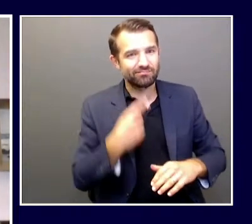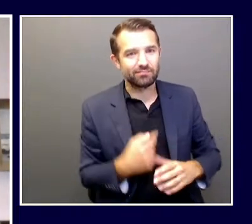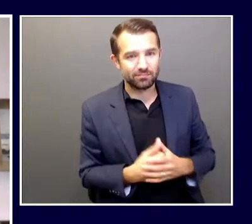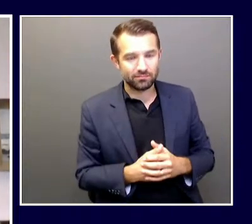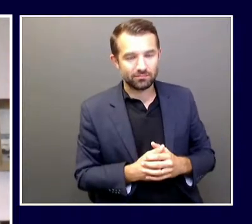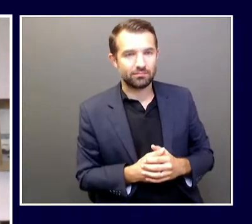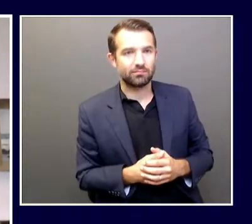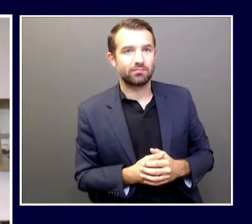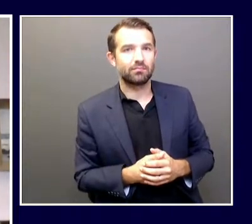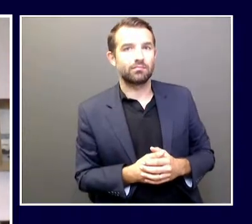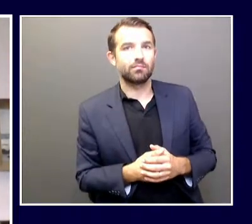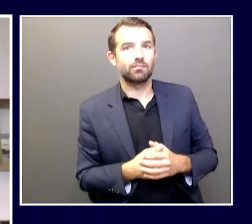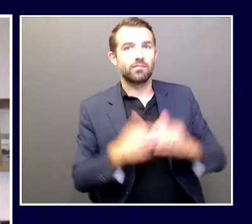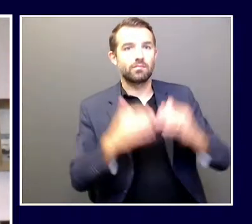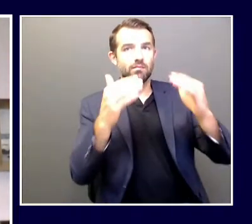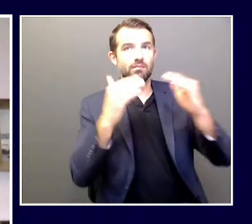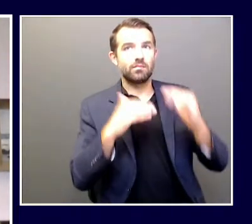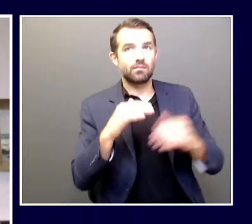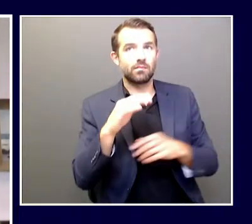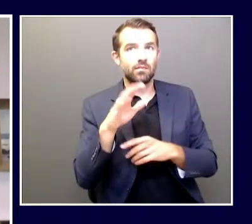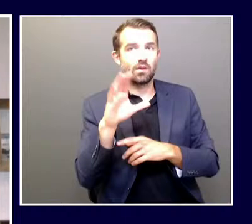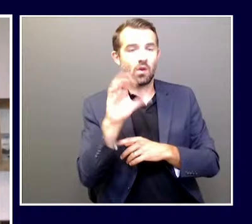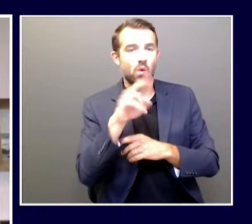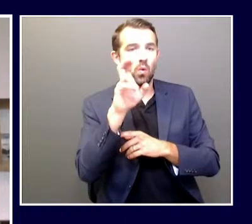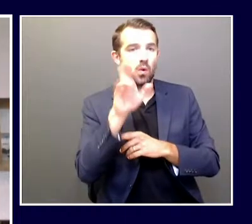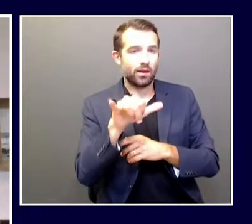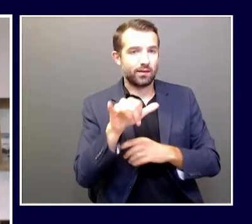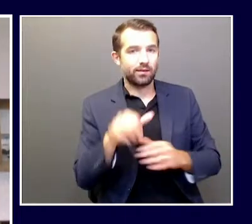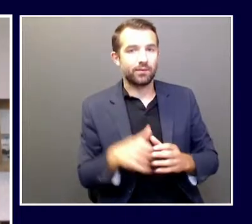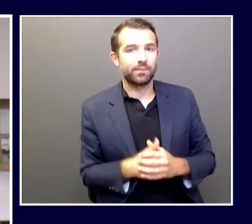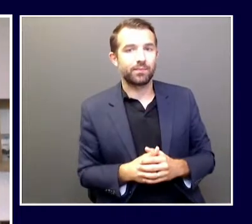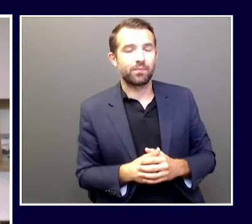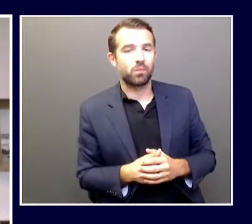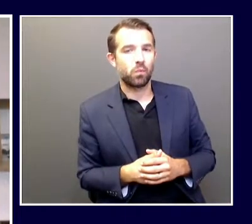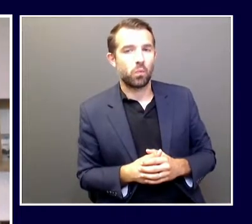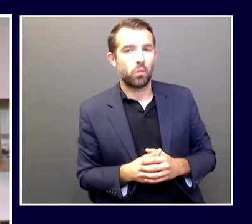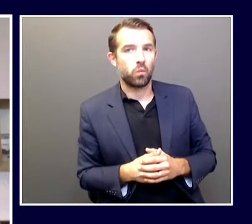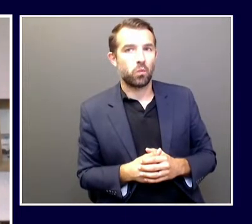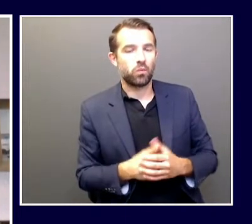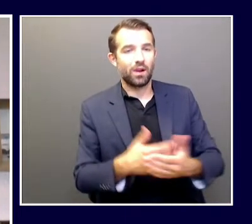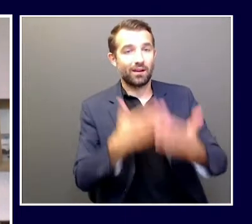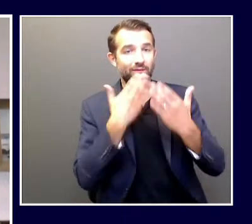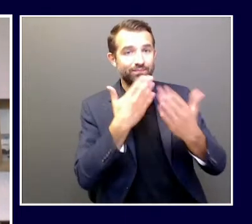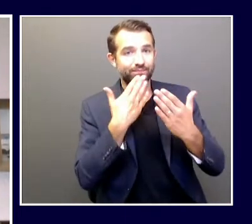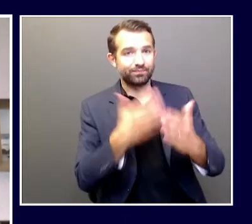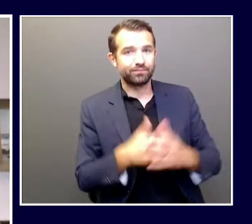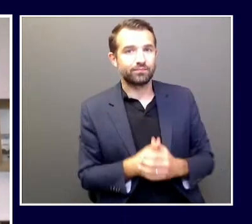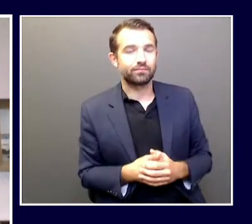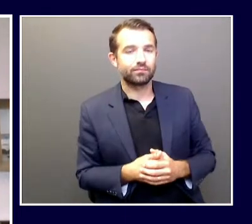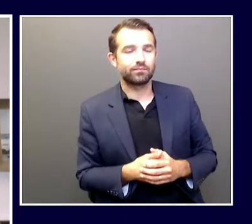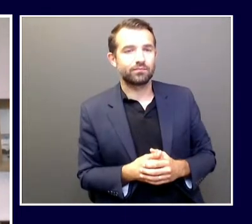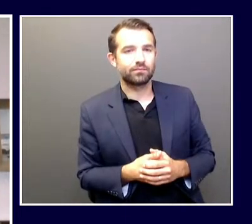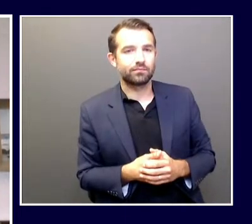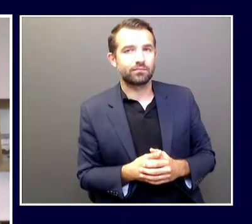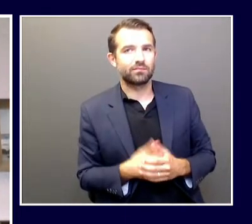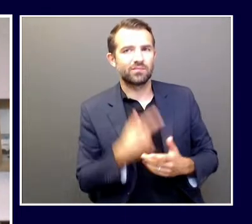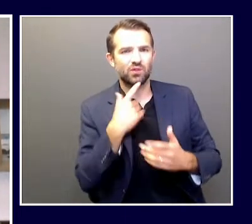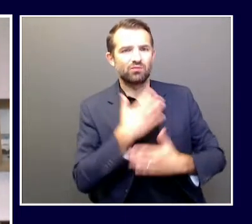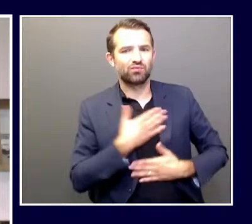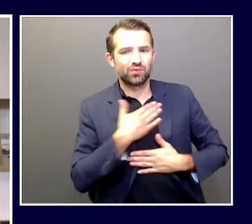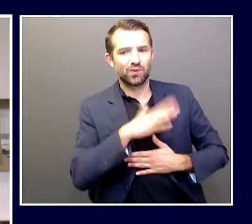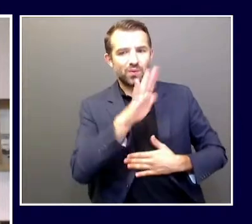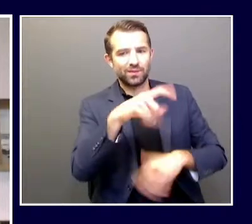Corey at WAGM next. Thank you so much, Dr. Shah. Thank you for taking this time. My first